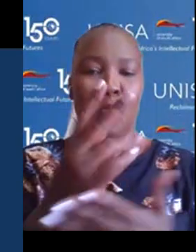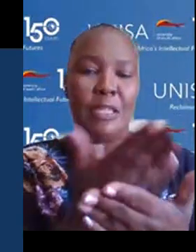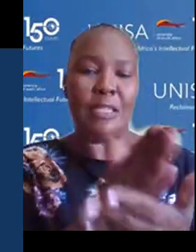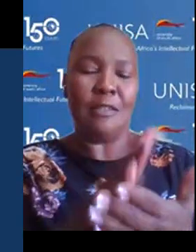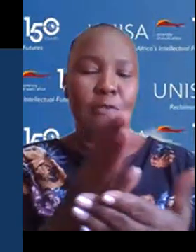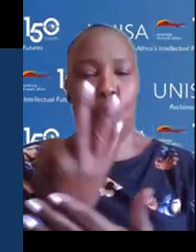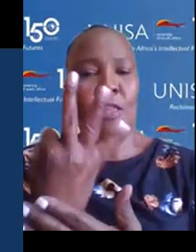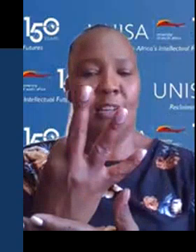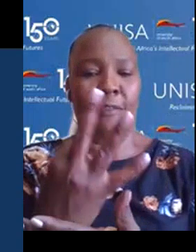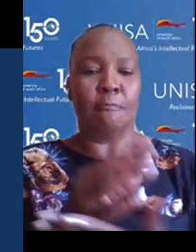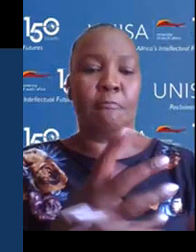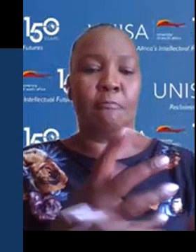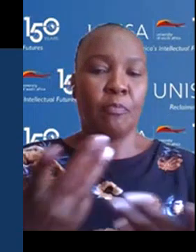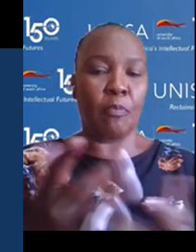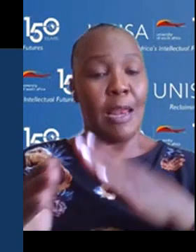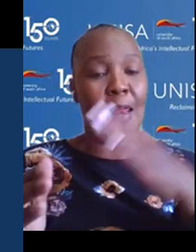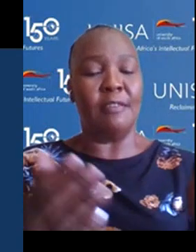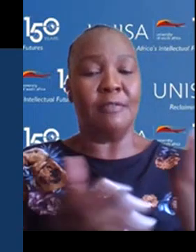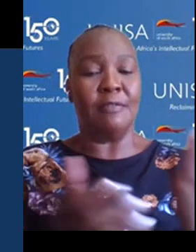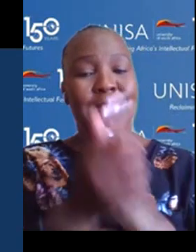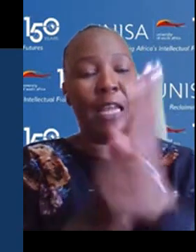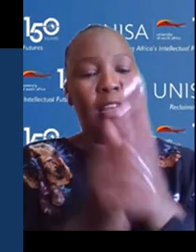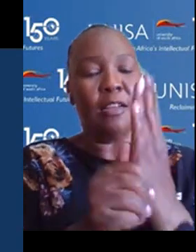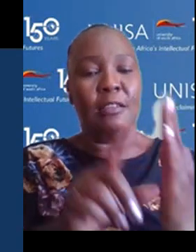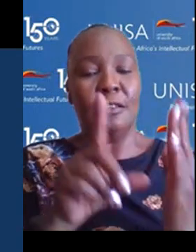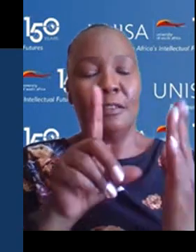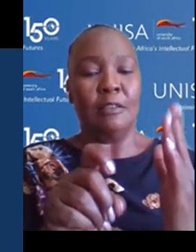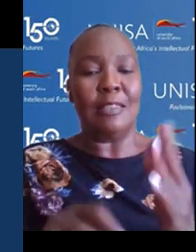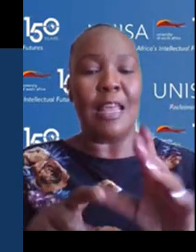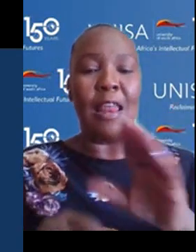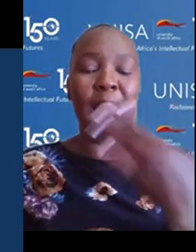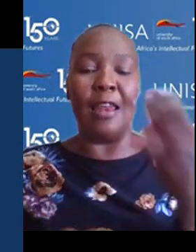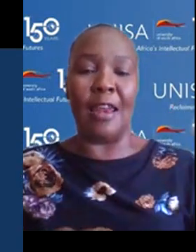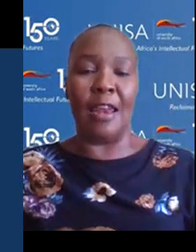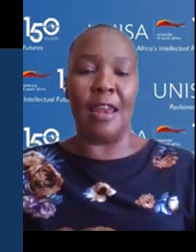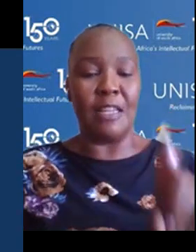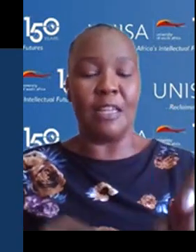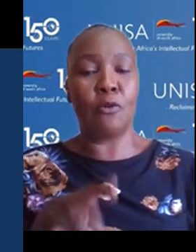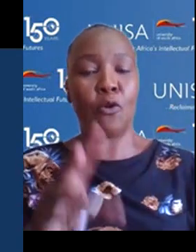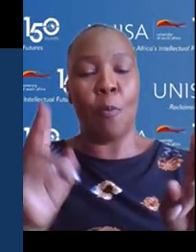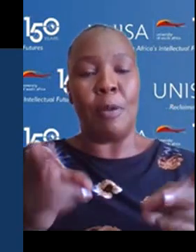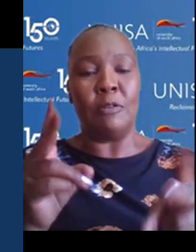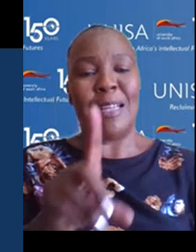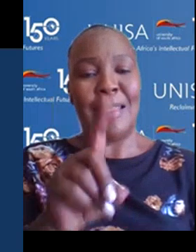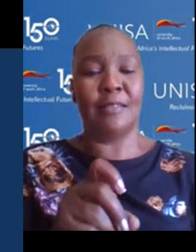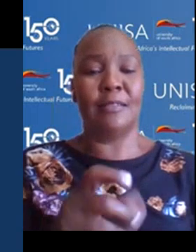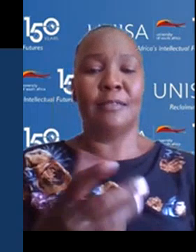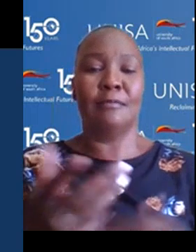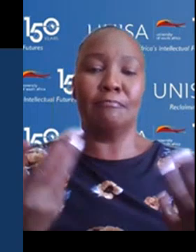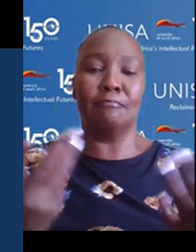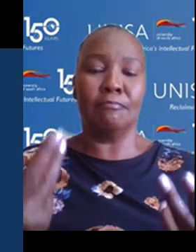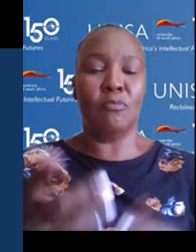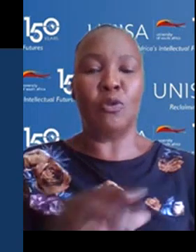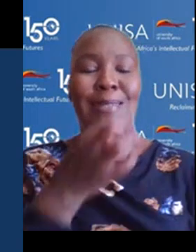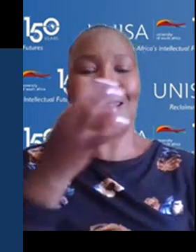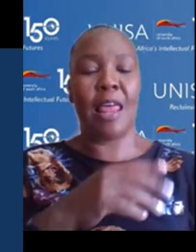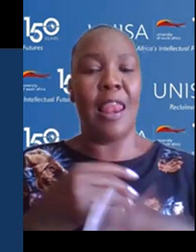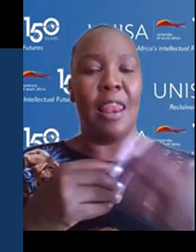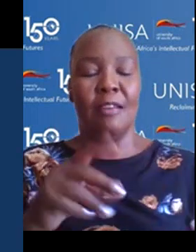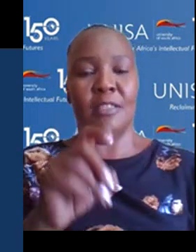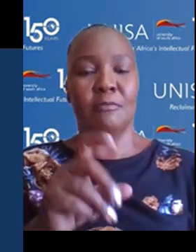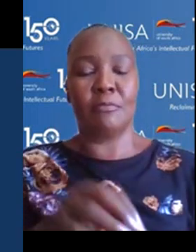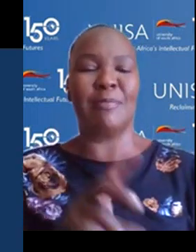3. So on the left side of the mouse is your left click. We normally just say click, then we say it's left click. We don't normally say left click, we